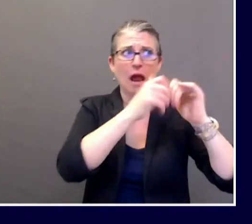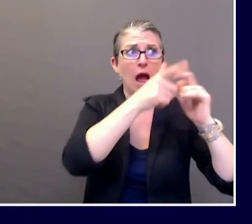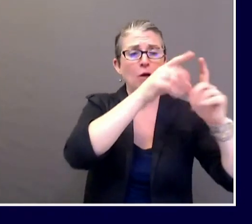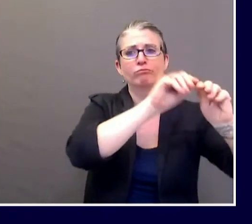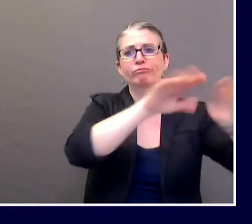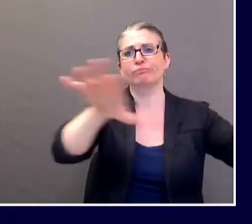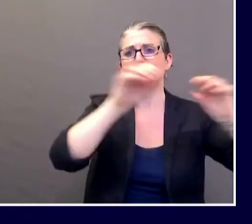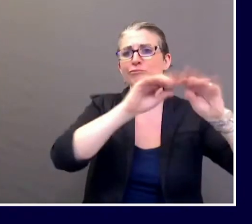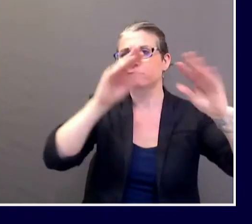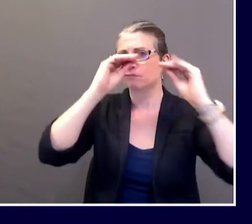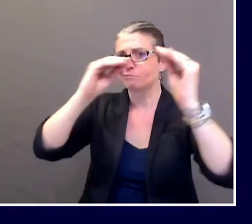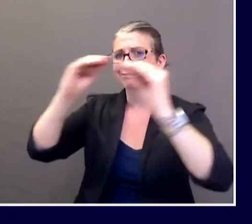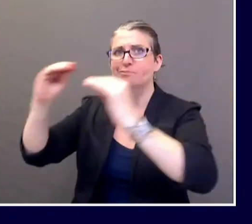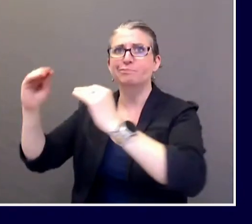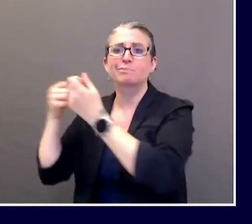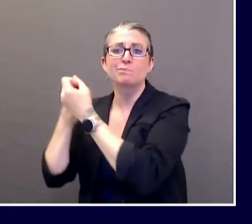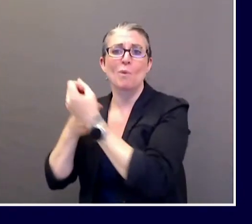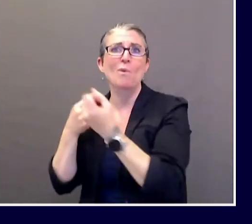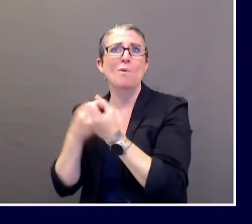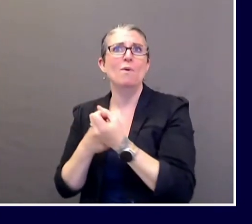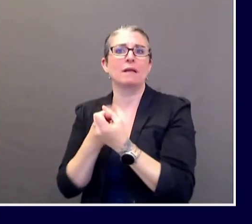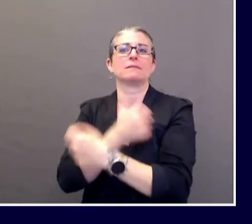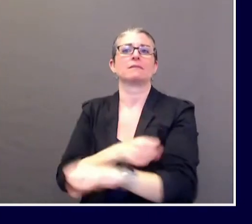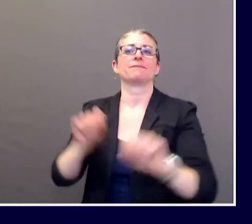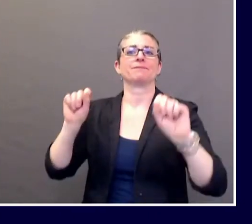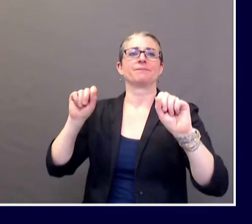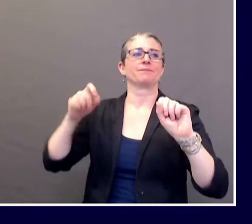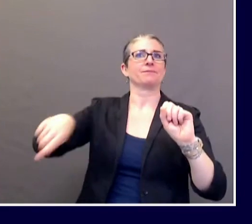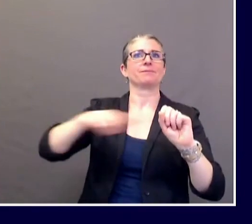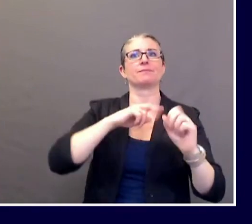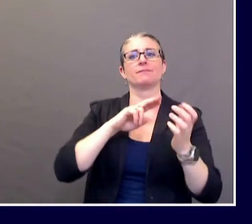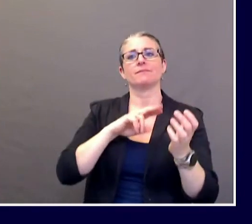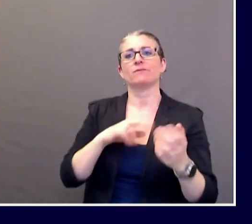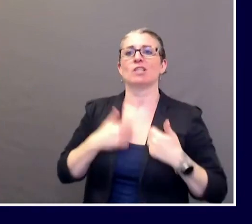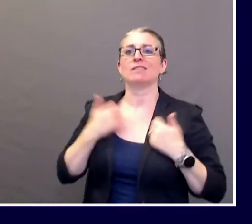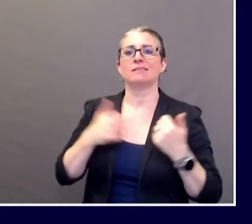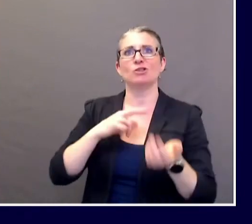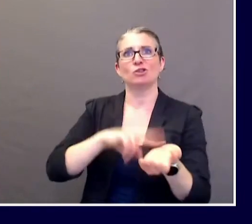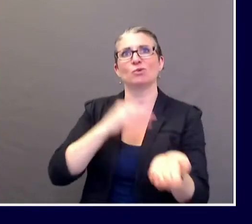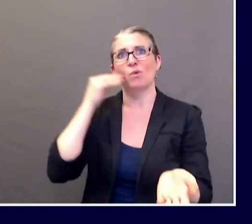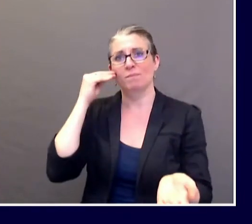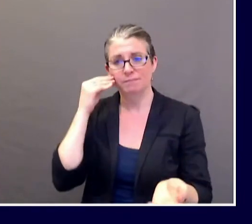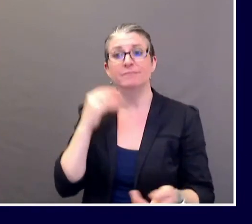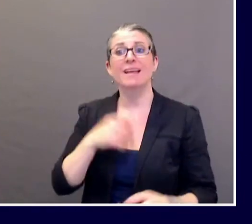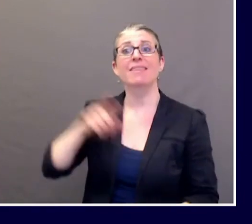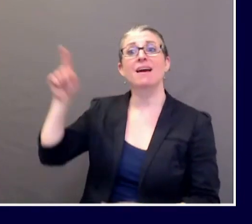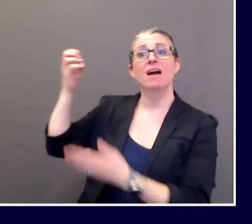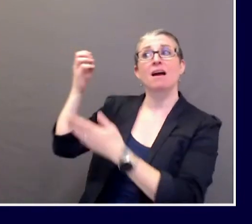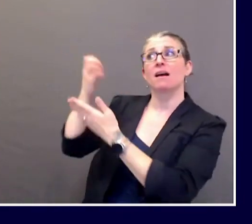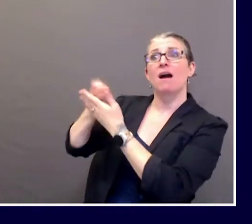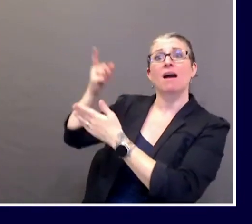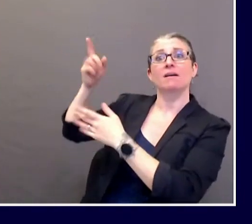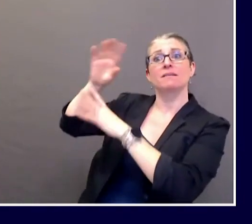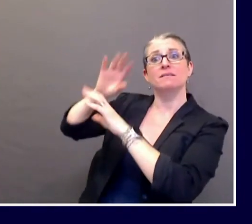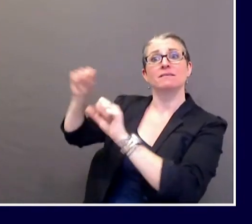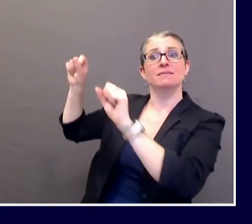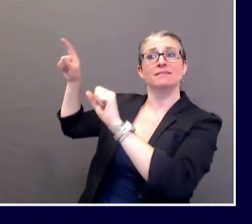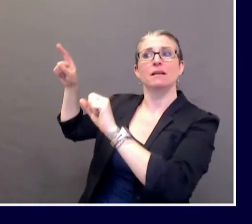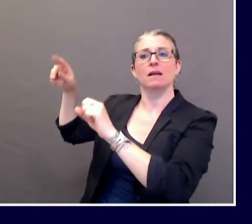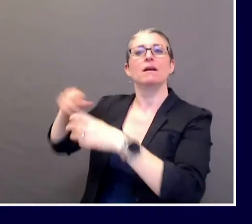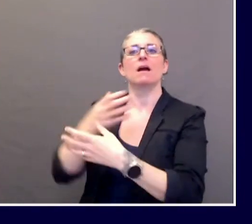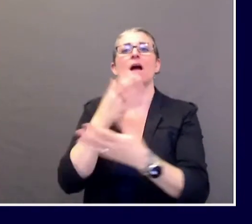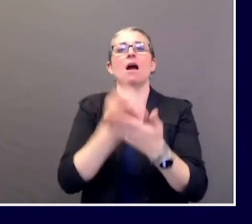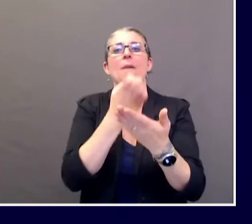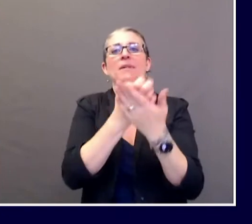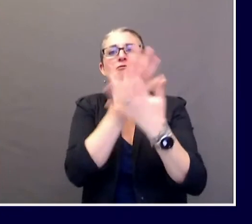state. So we look forward to working with them on that. And there was some good news coming out of the Revenue Forecasting Committee